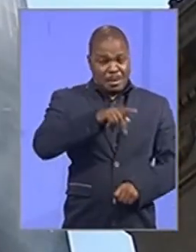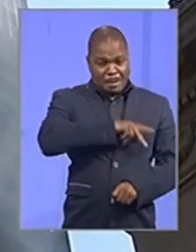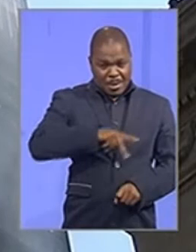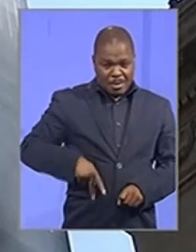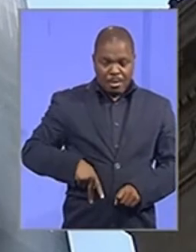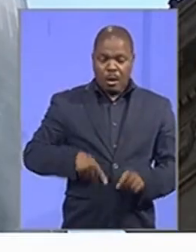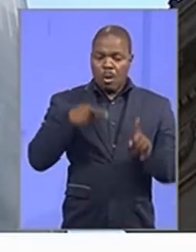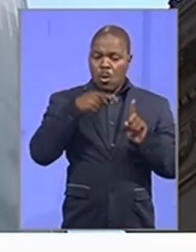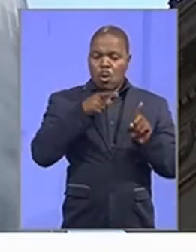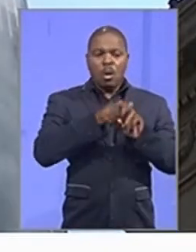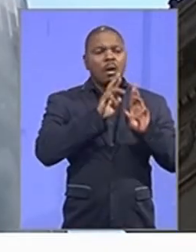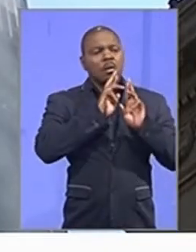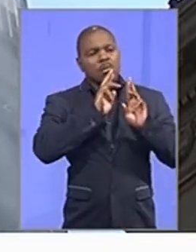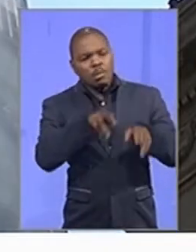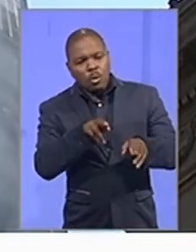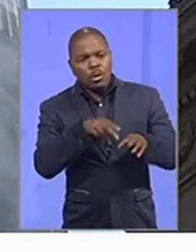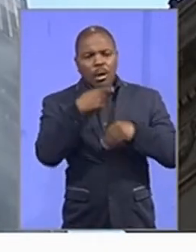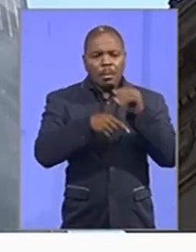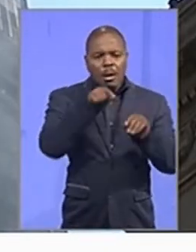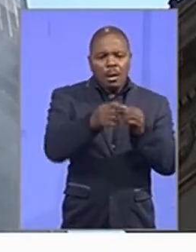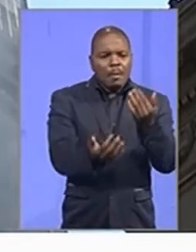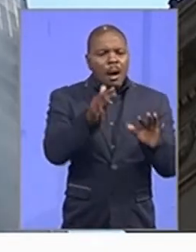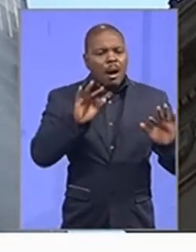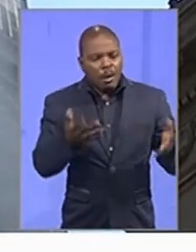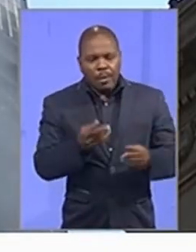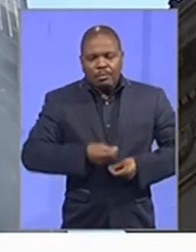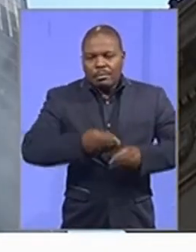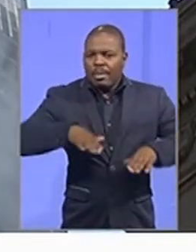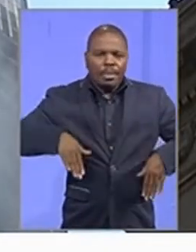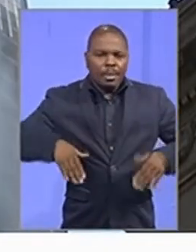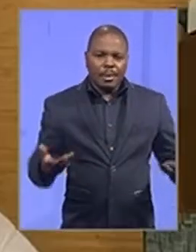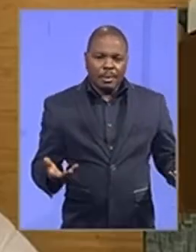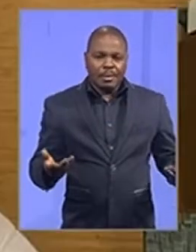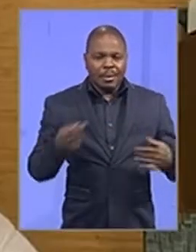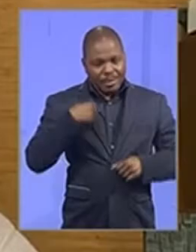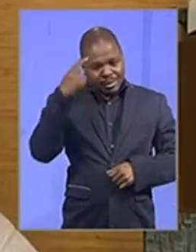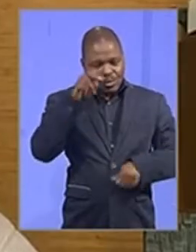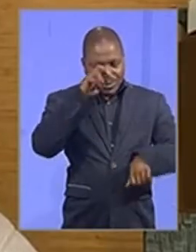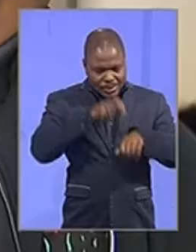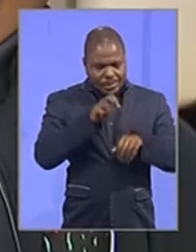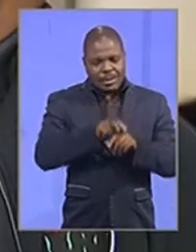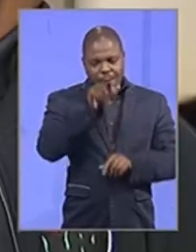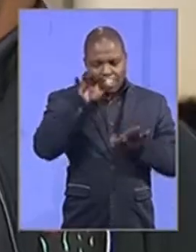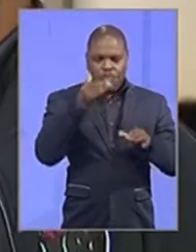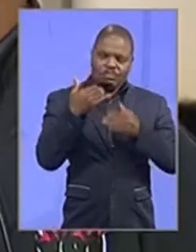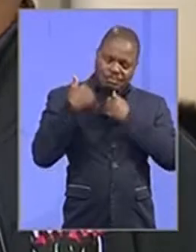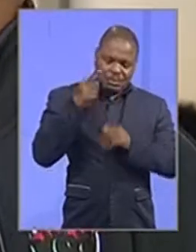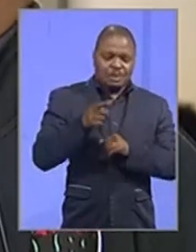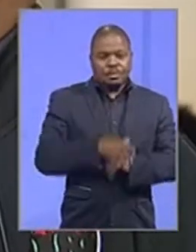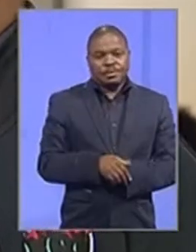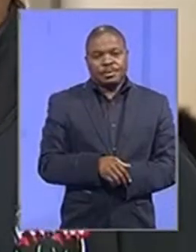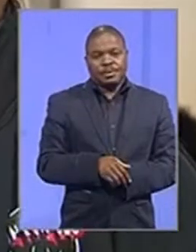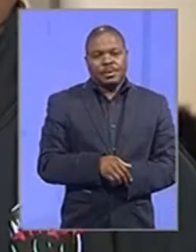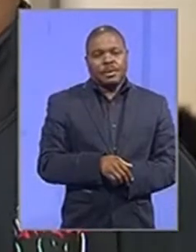a report on the causes of the fire at the Bank of Lisbon building. I think we need to have accountability. In a several meeting